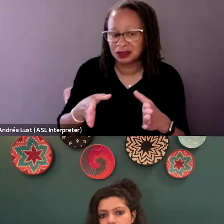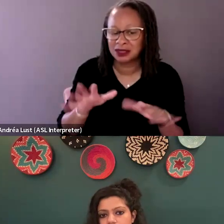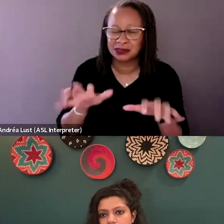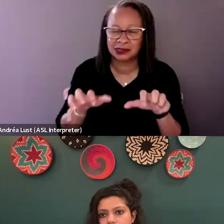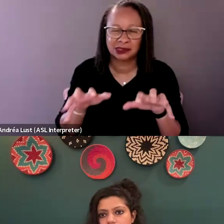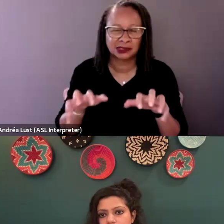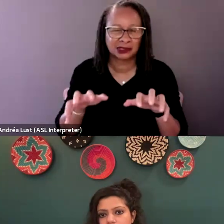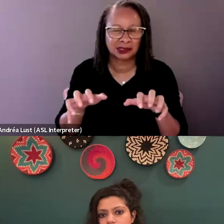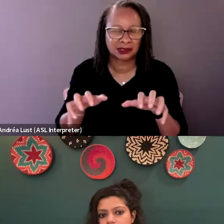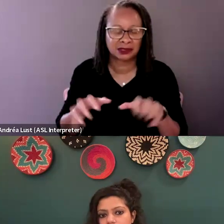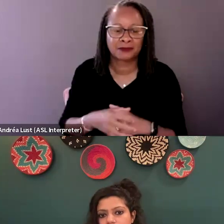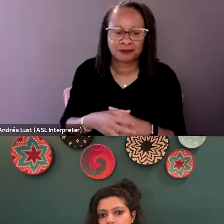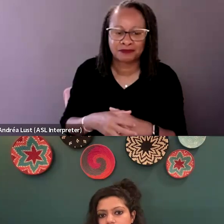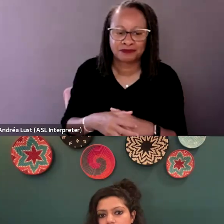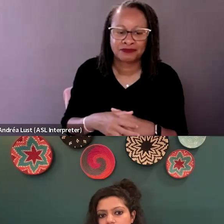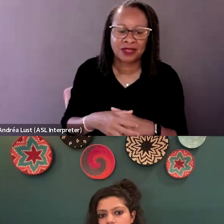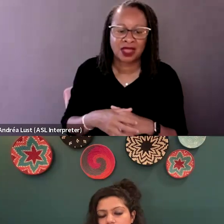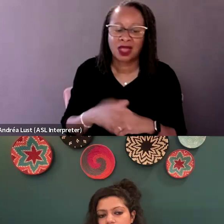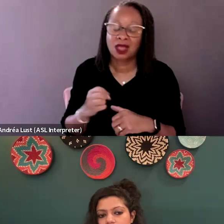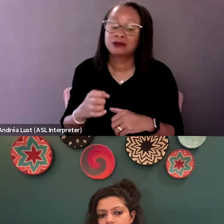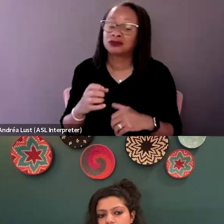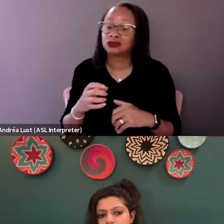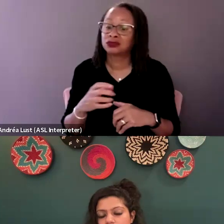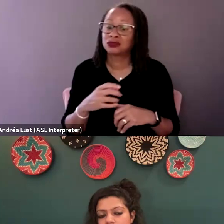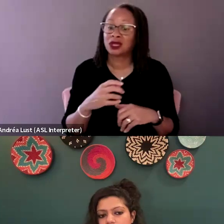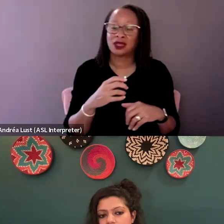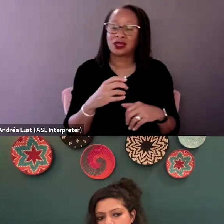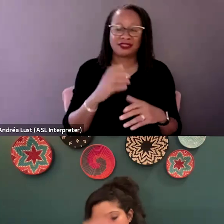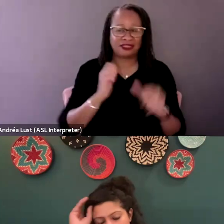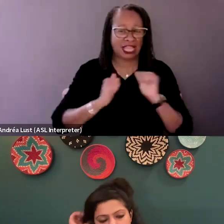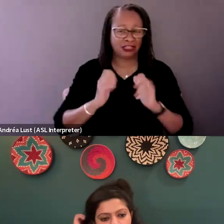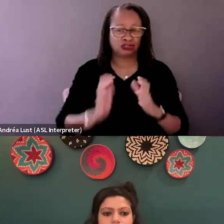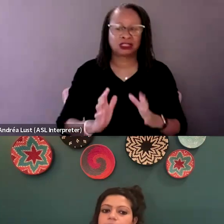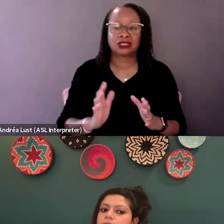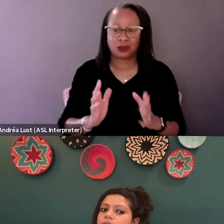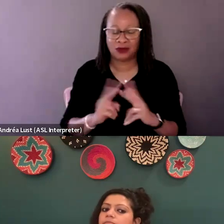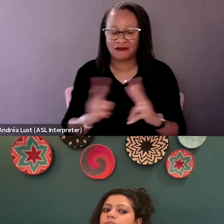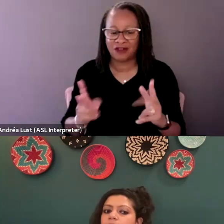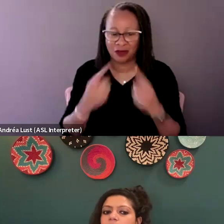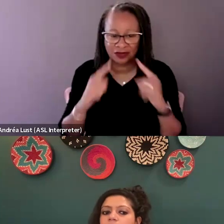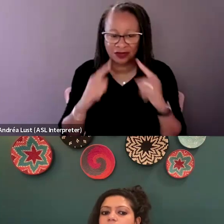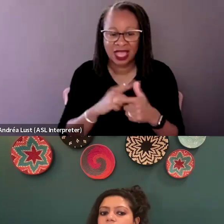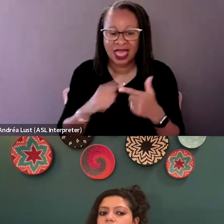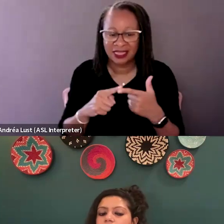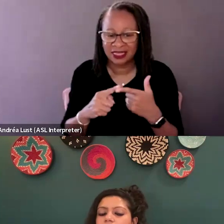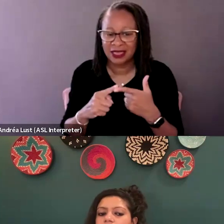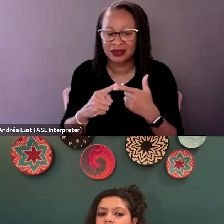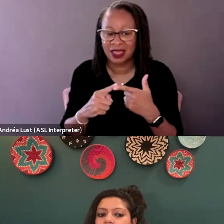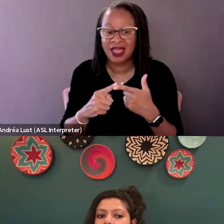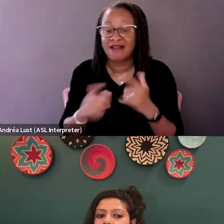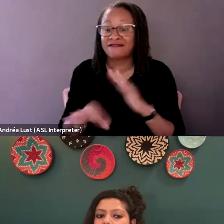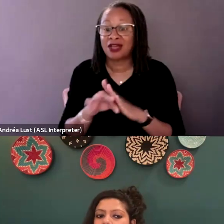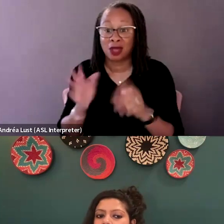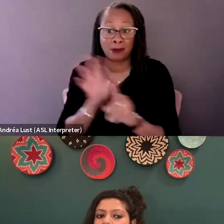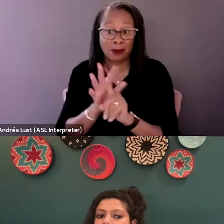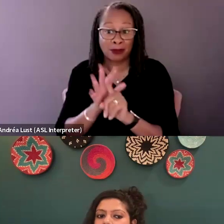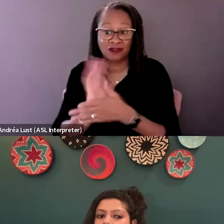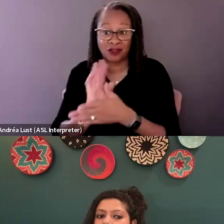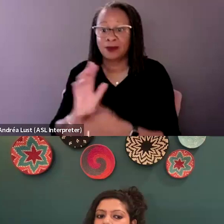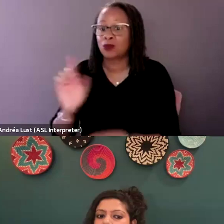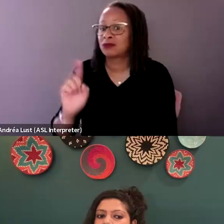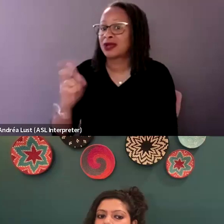like, skyrocketing and doing really well, how connected are the characters to that